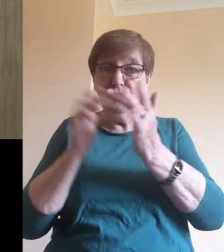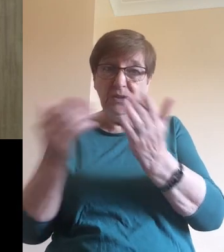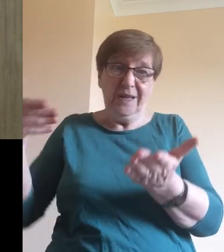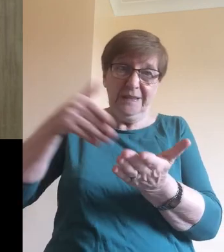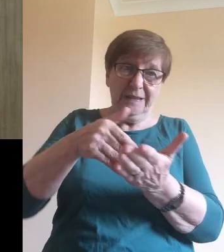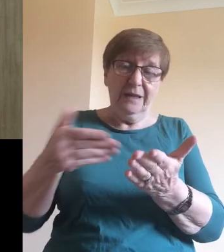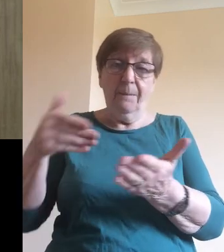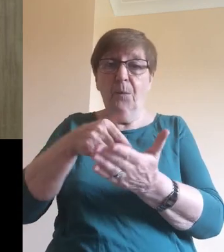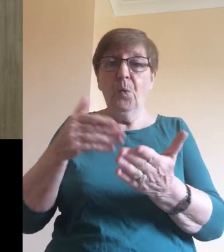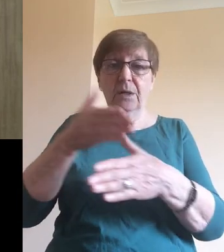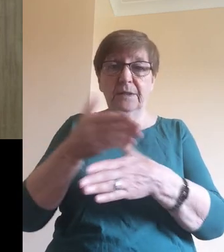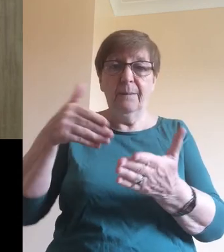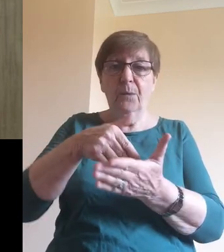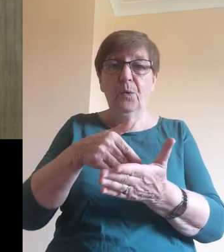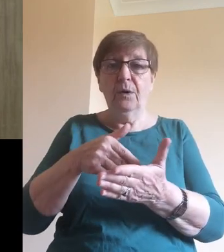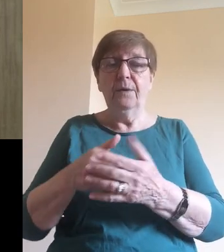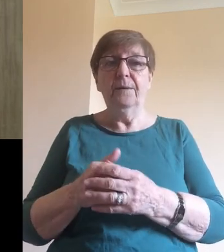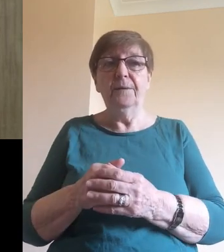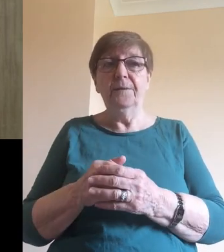than Isaiah said in that chapter.